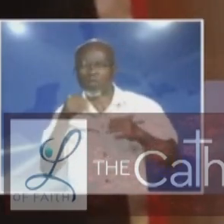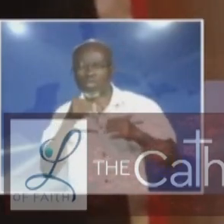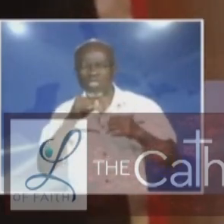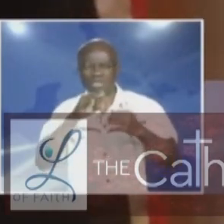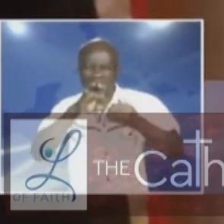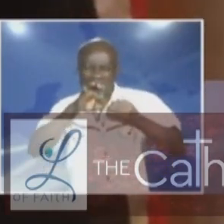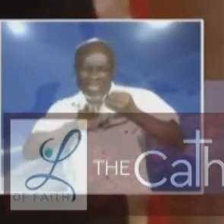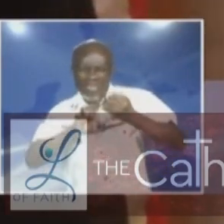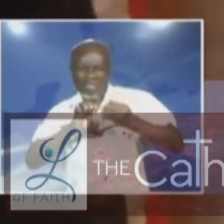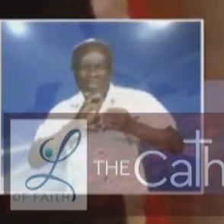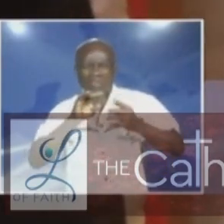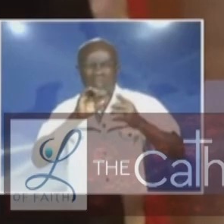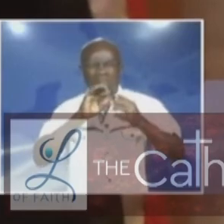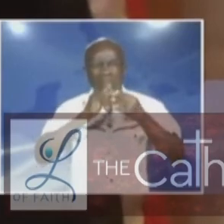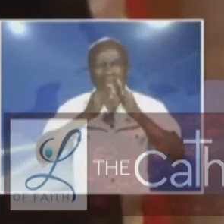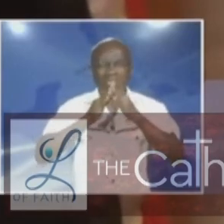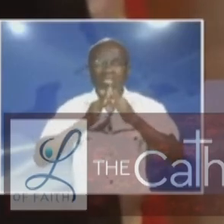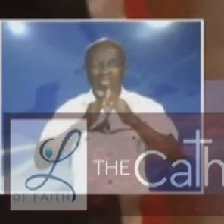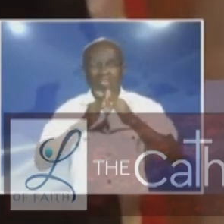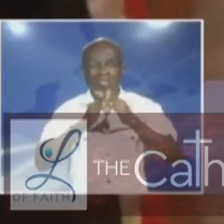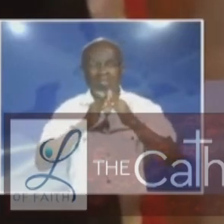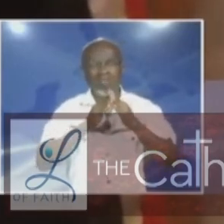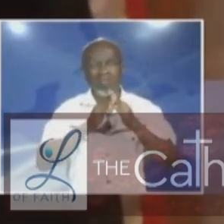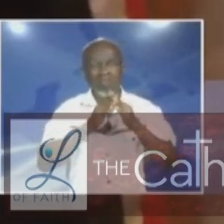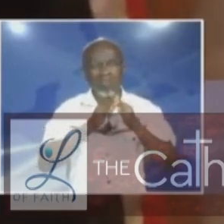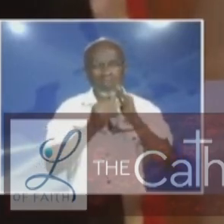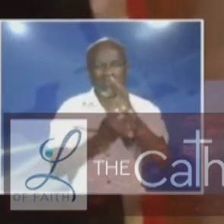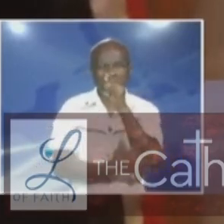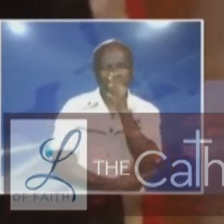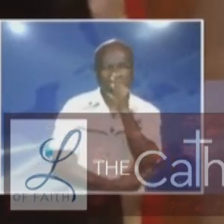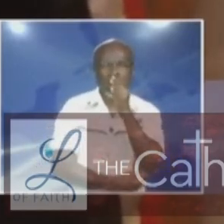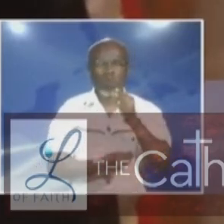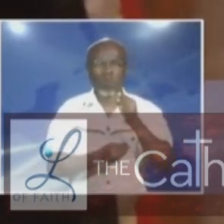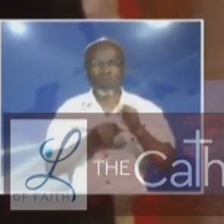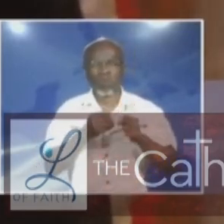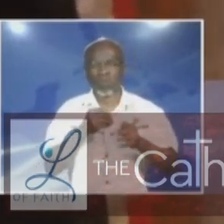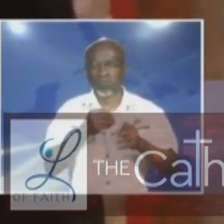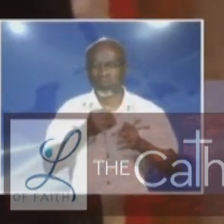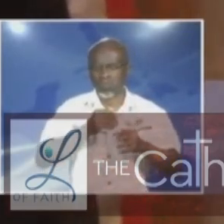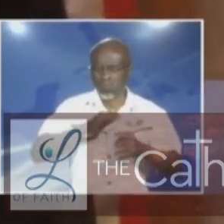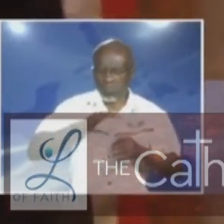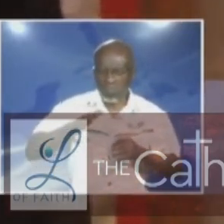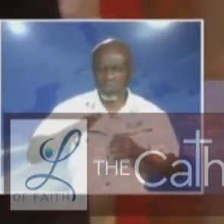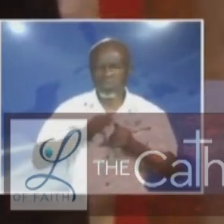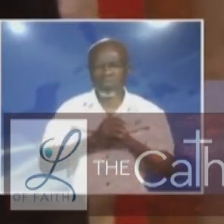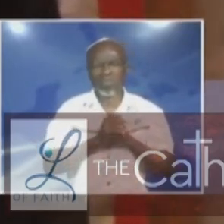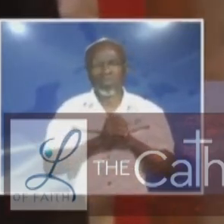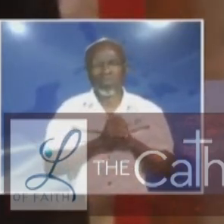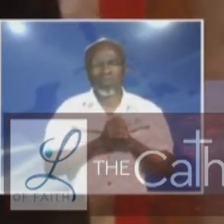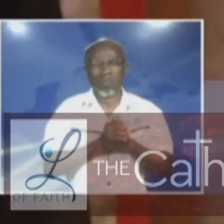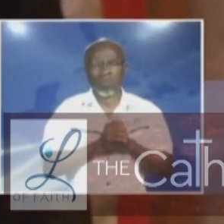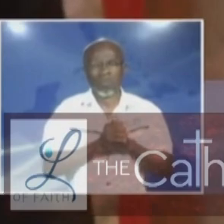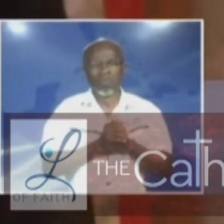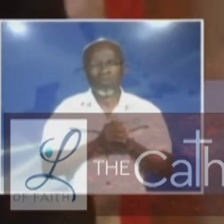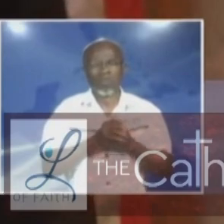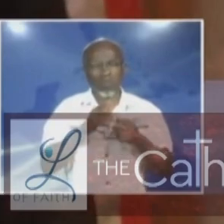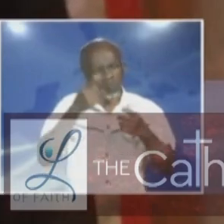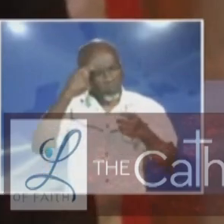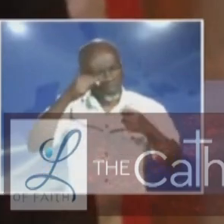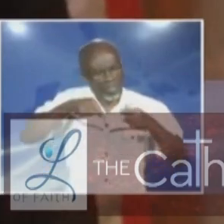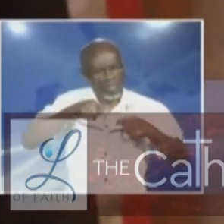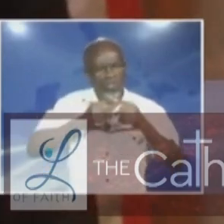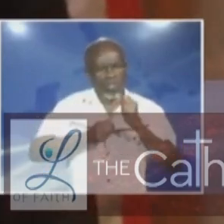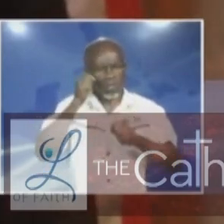struggle also to move our nation to be a nation of justice and peace, of harmony and